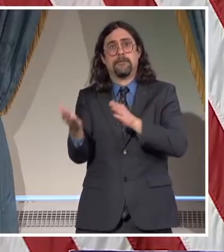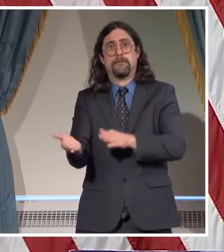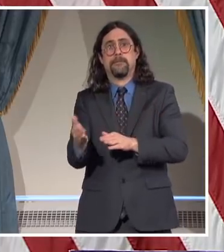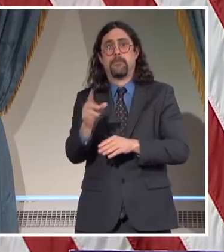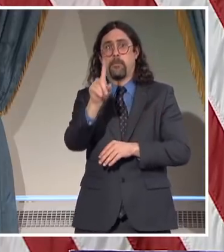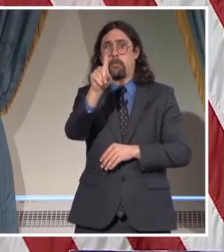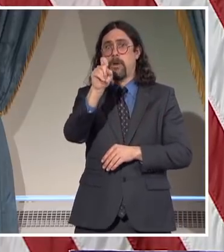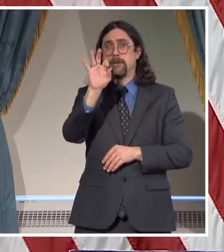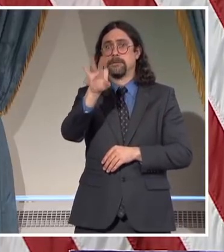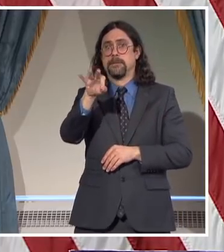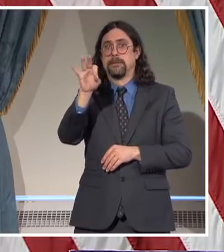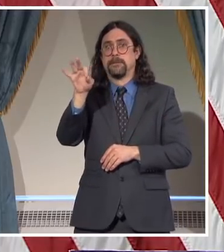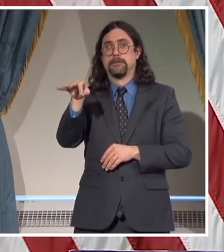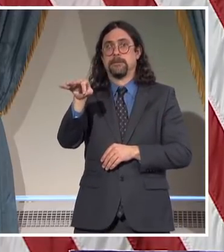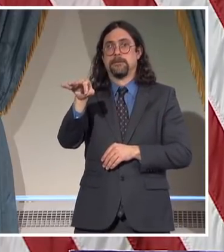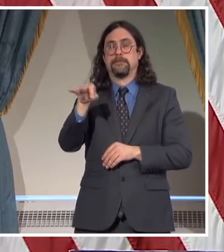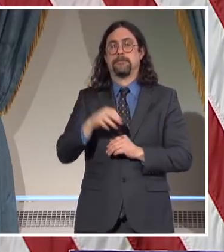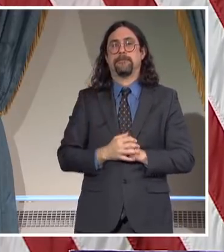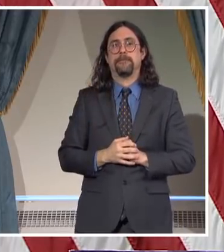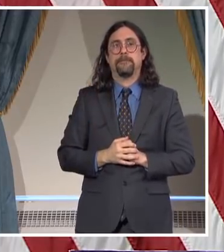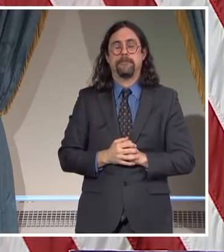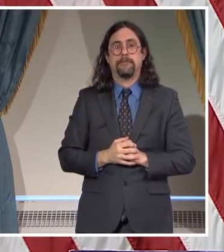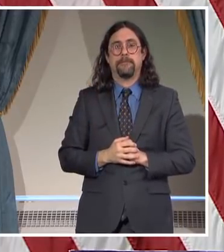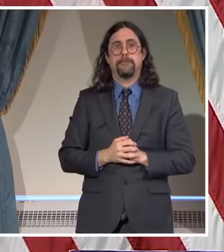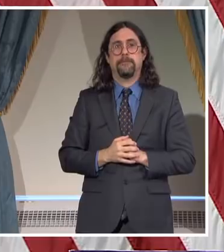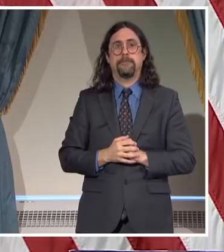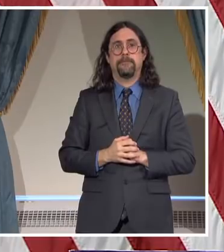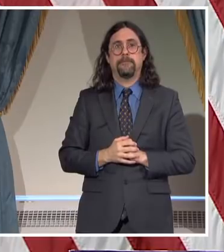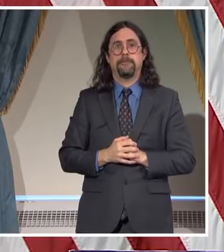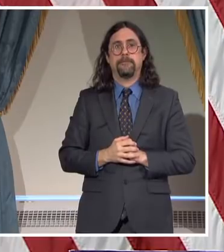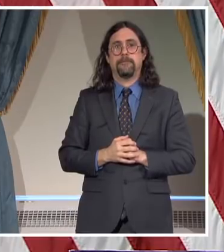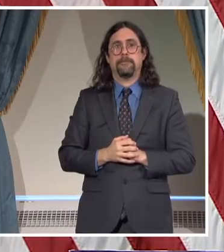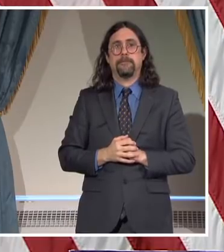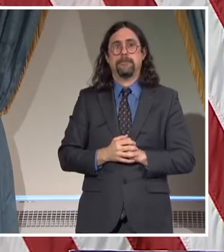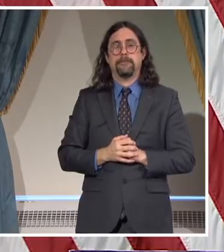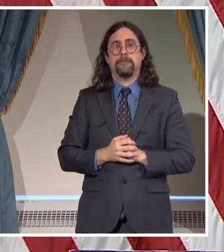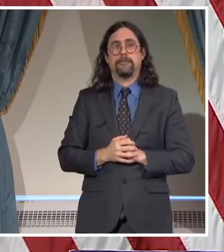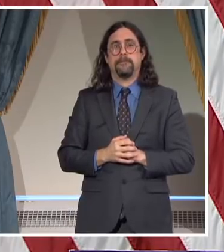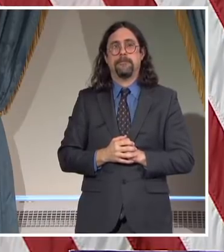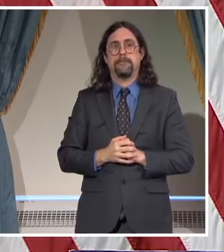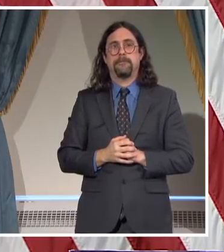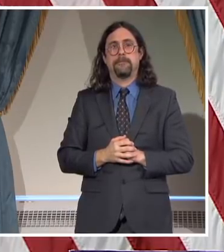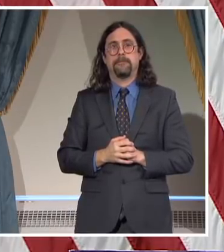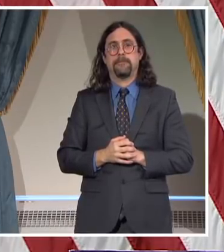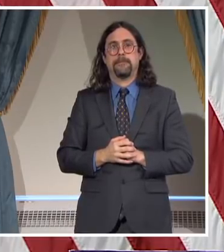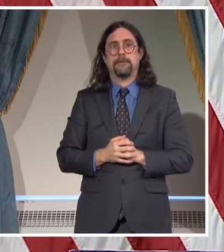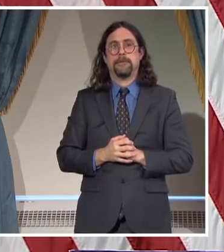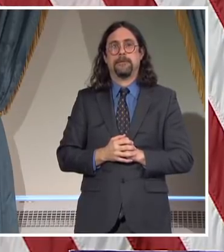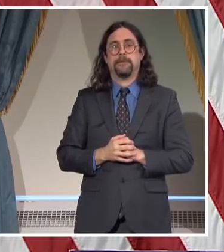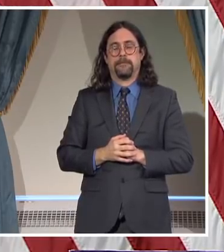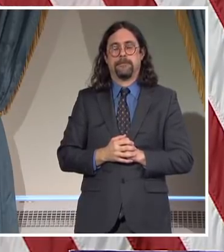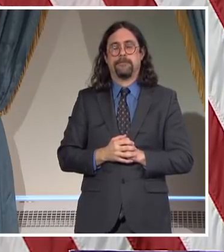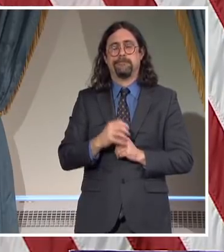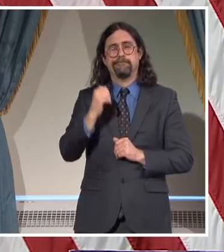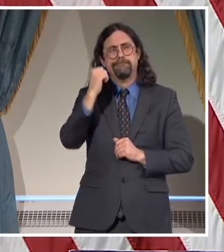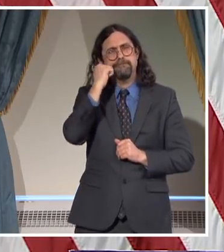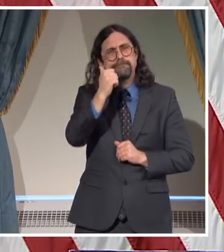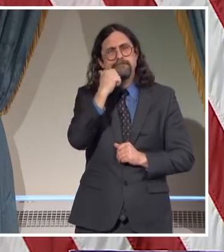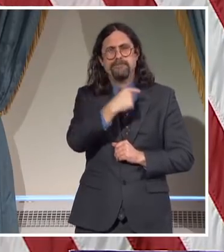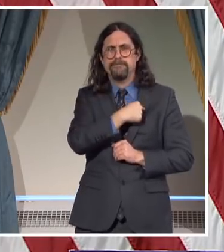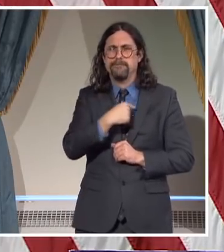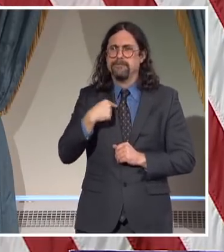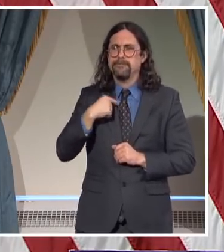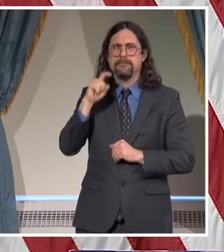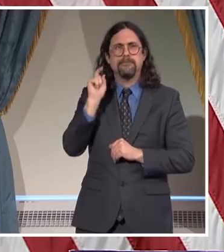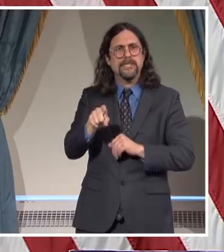We work to make sure that we fight back and we stay ahead of this crisis, and that we are winning